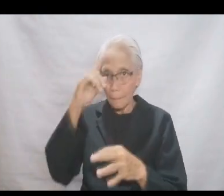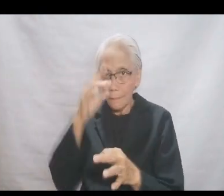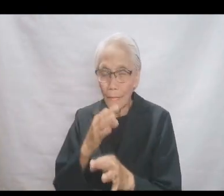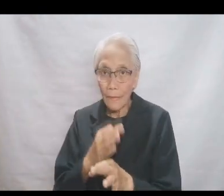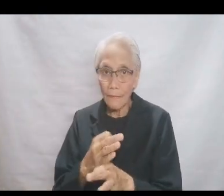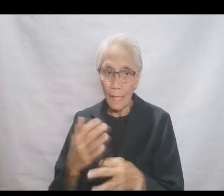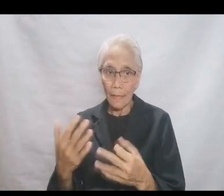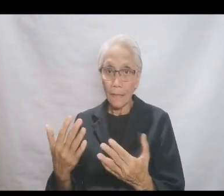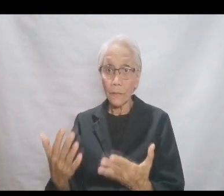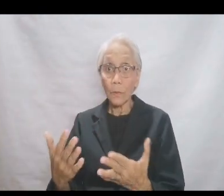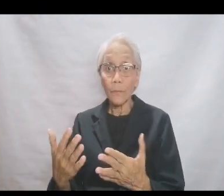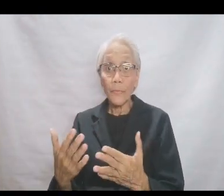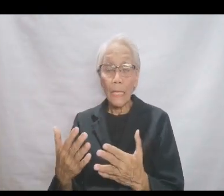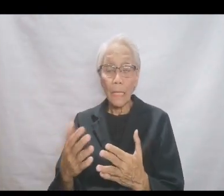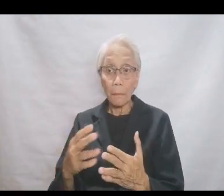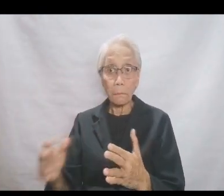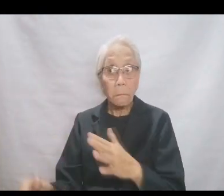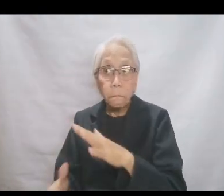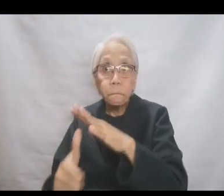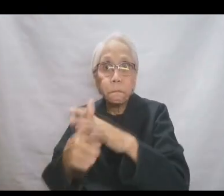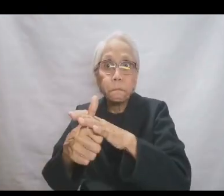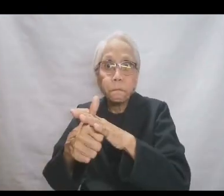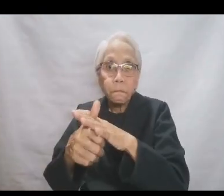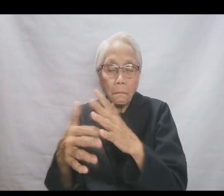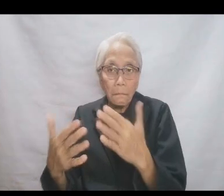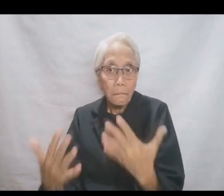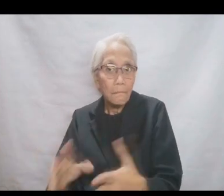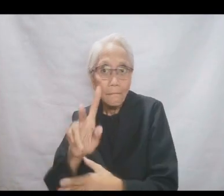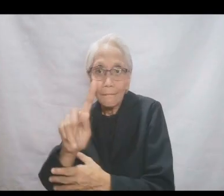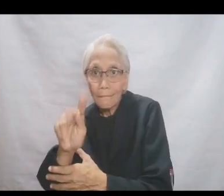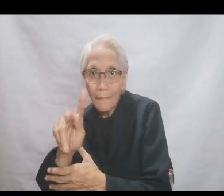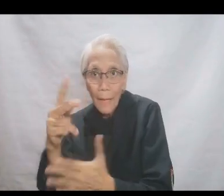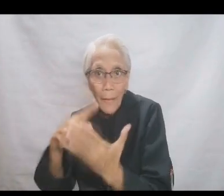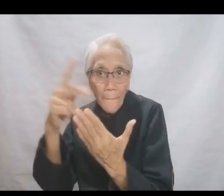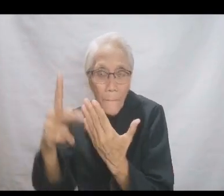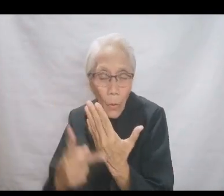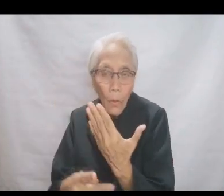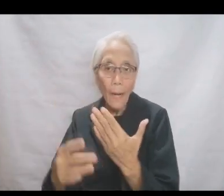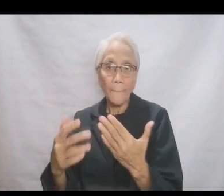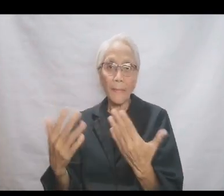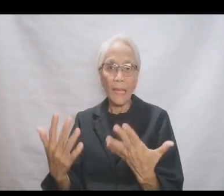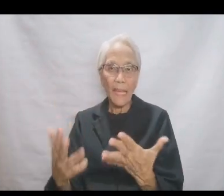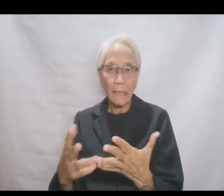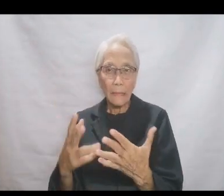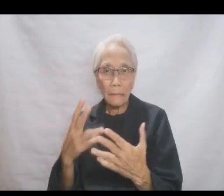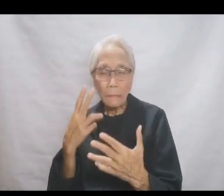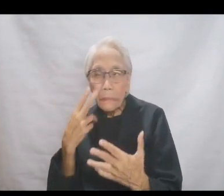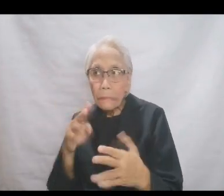prosperity preacher. So he got himself on Kenneth Copeland's television program, and you can see